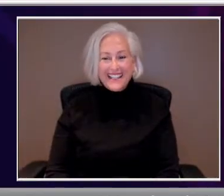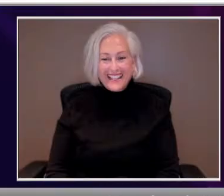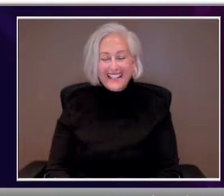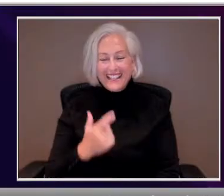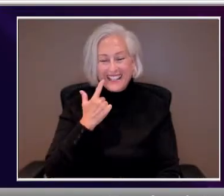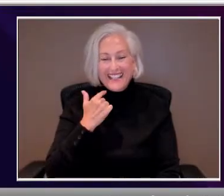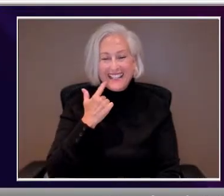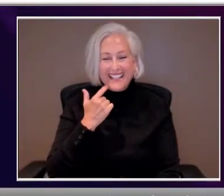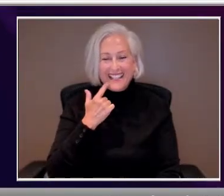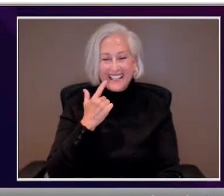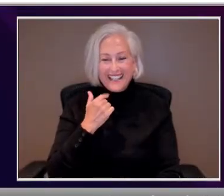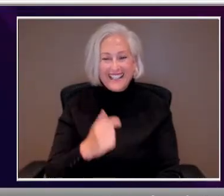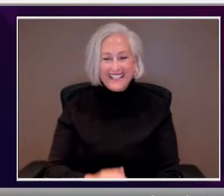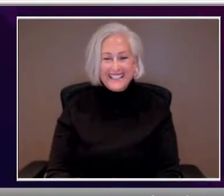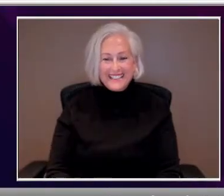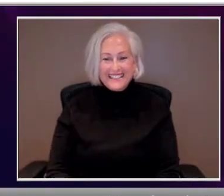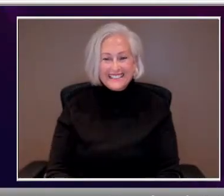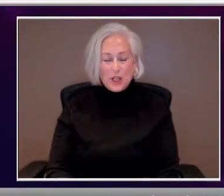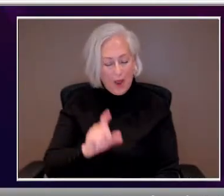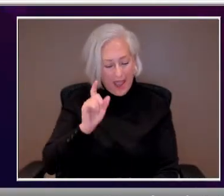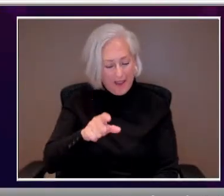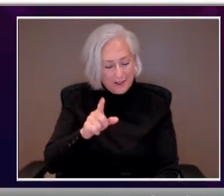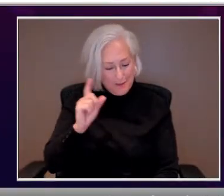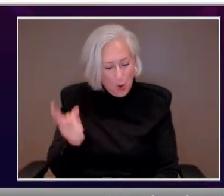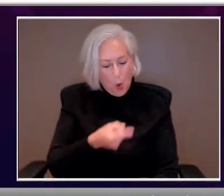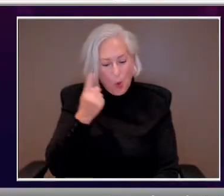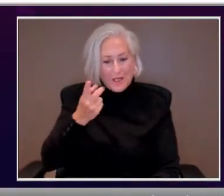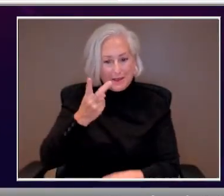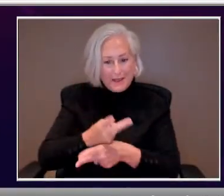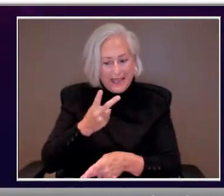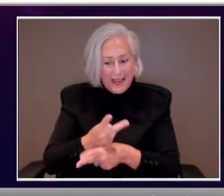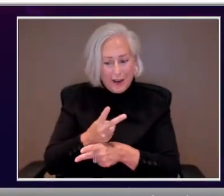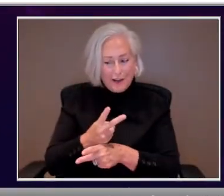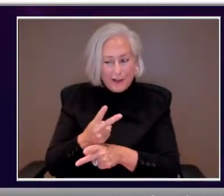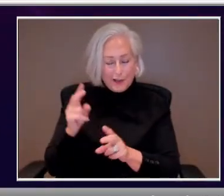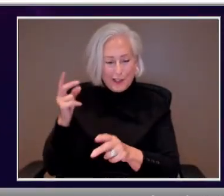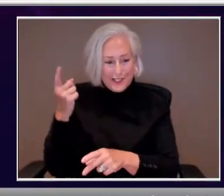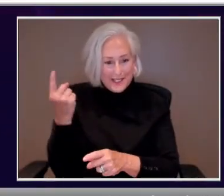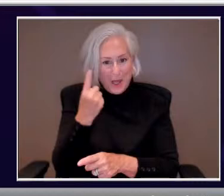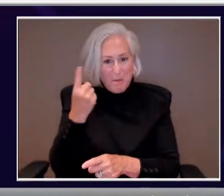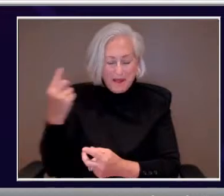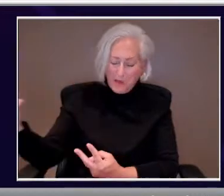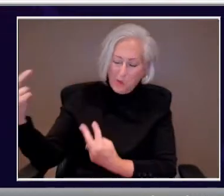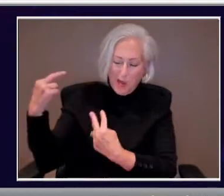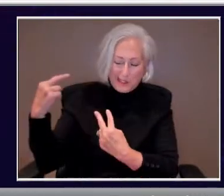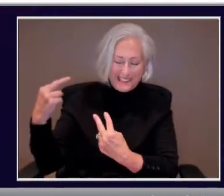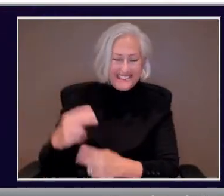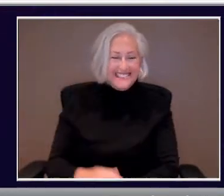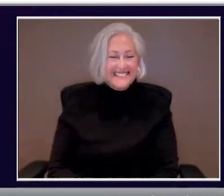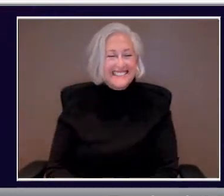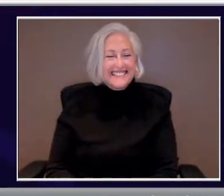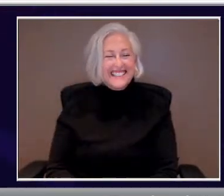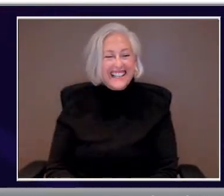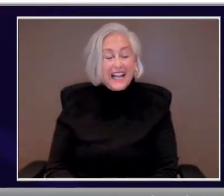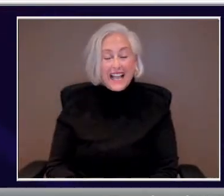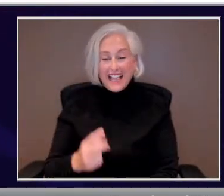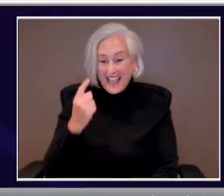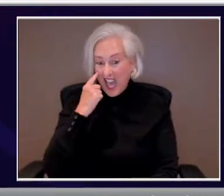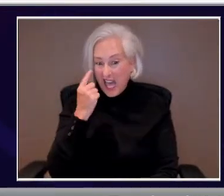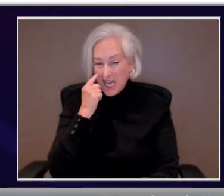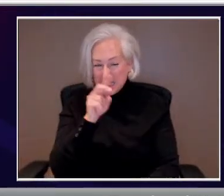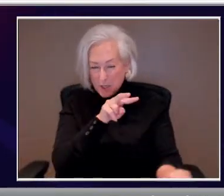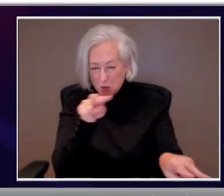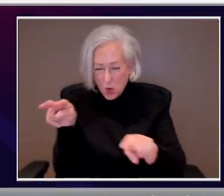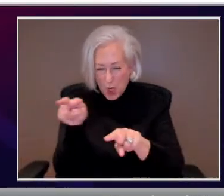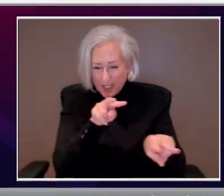know if I don't stay on my toes, the nurses are going to get me. They're everywhere. The eyes are everywhere. So Vern, we